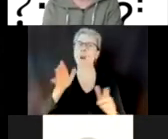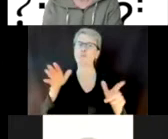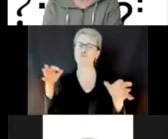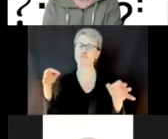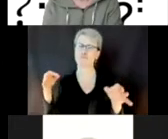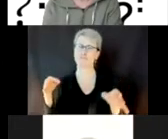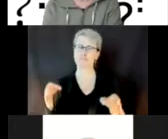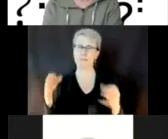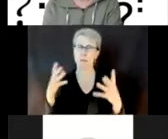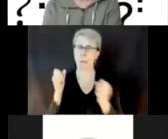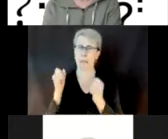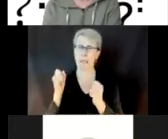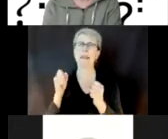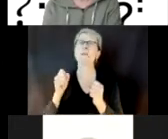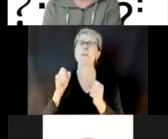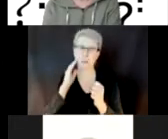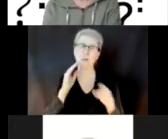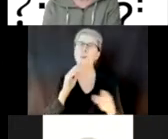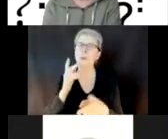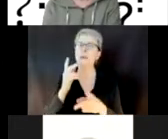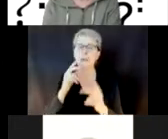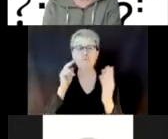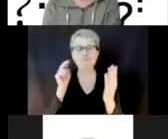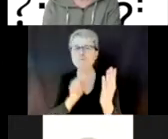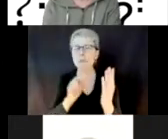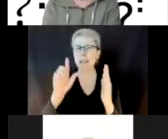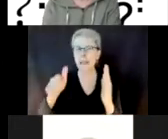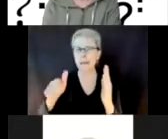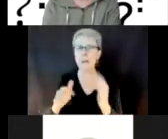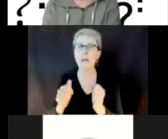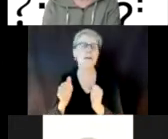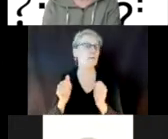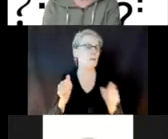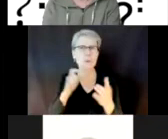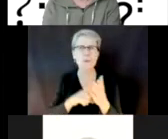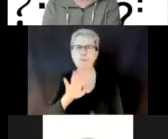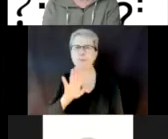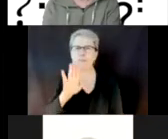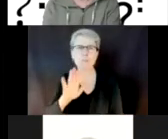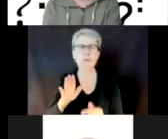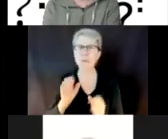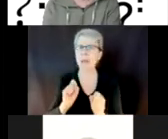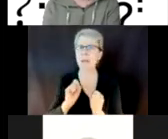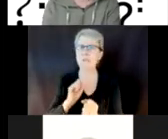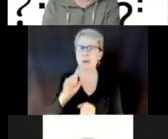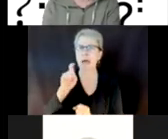And if you see anything that you want to dive deeper about, I'll give you a chance to ask me. Sound good?